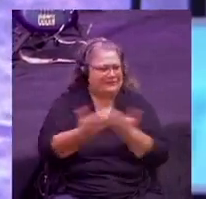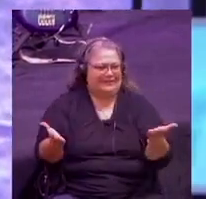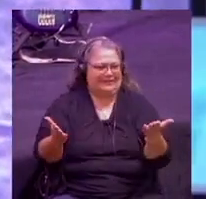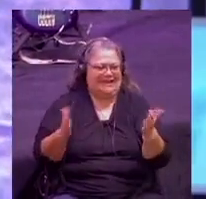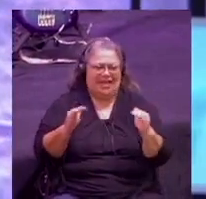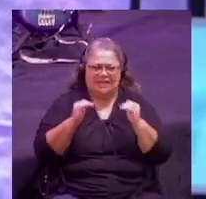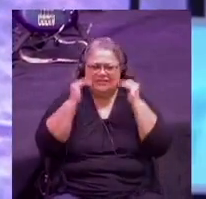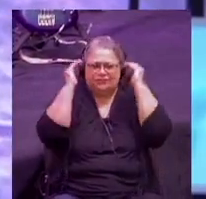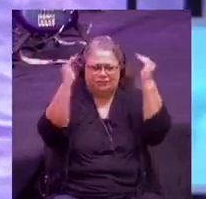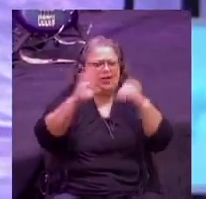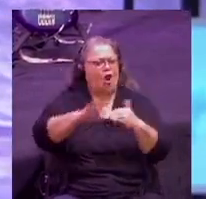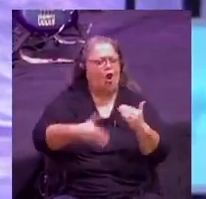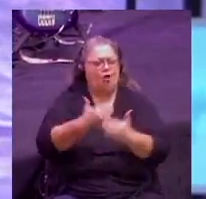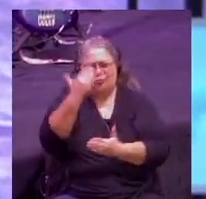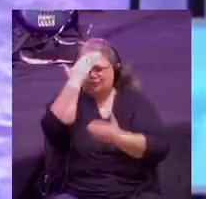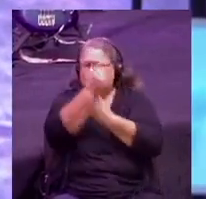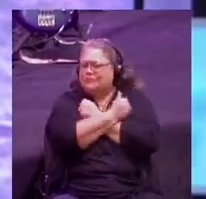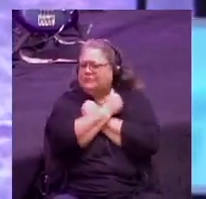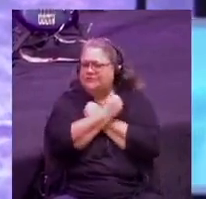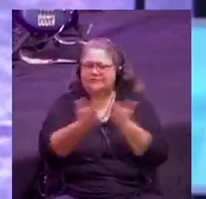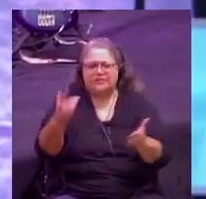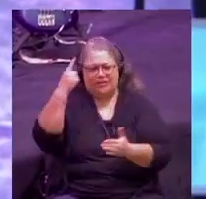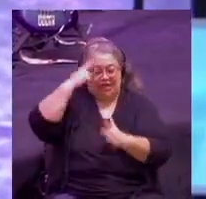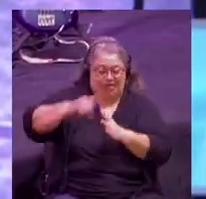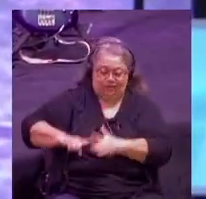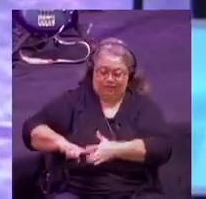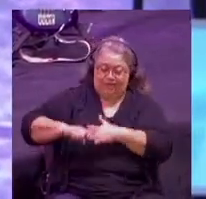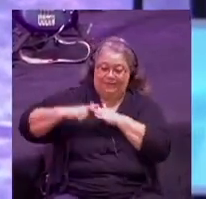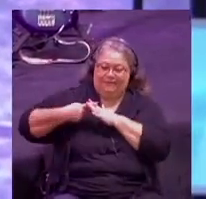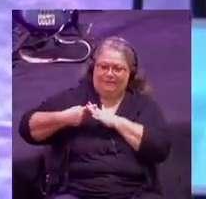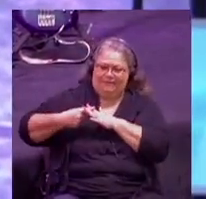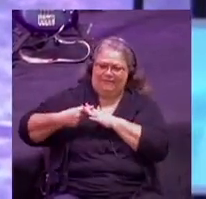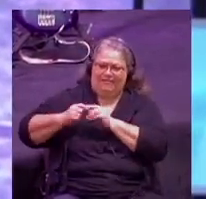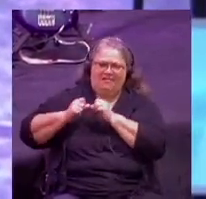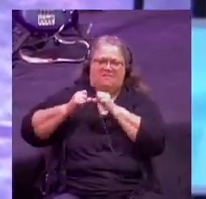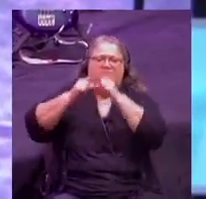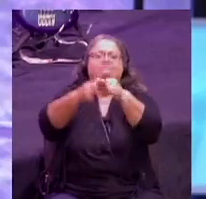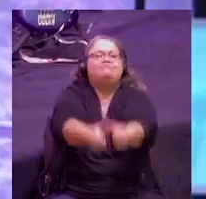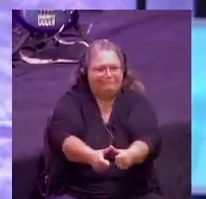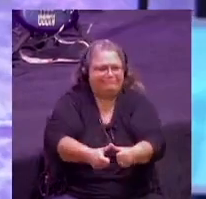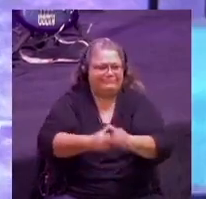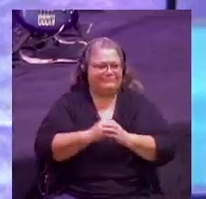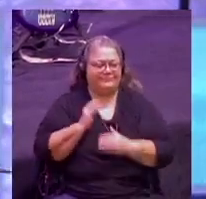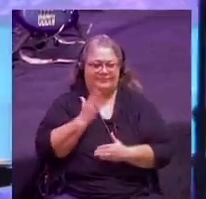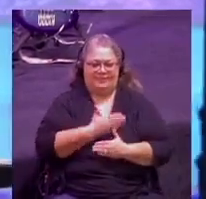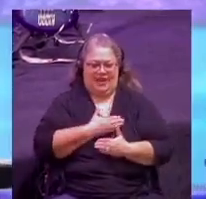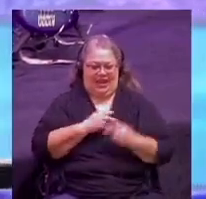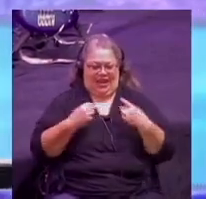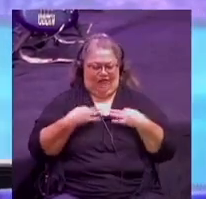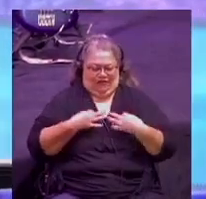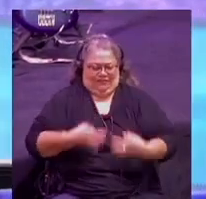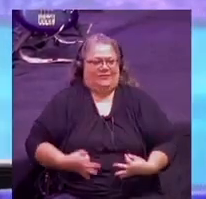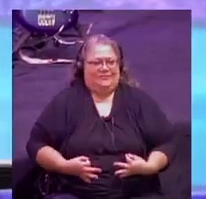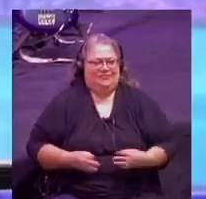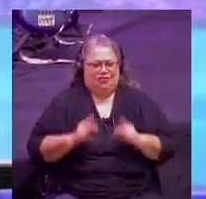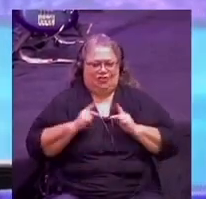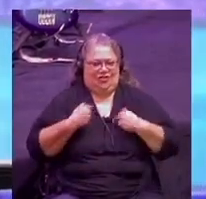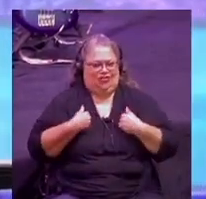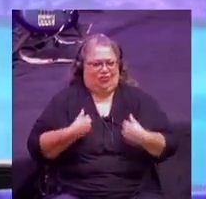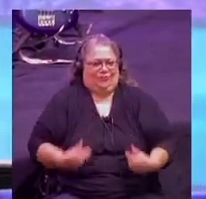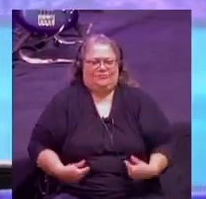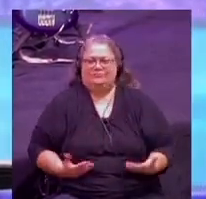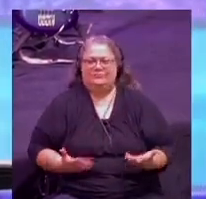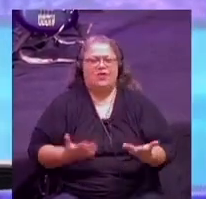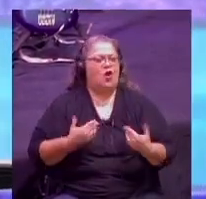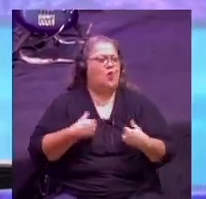He's all-knowing. He knows the beginning from the end. Listen to me. In our human capacity, all we can do is make